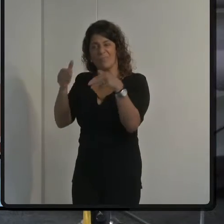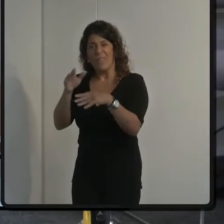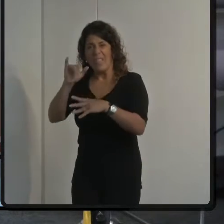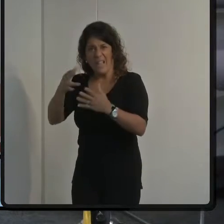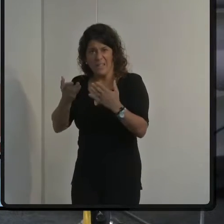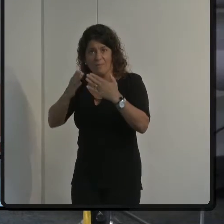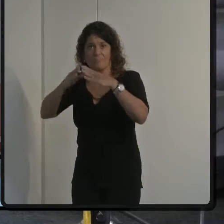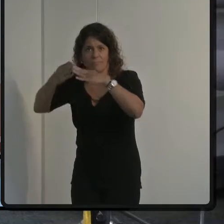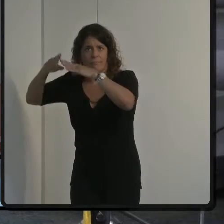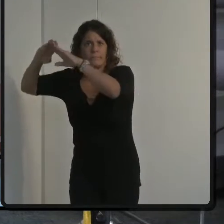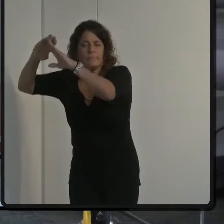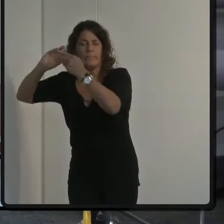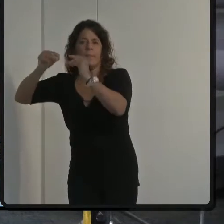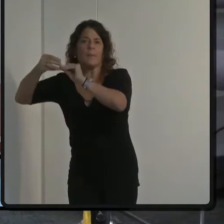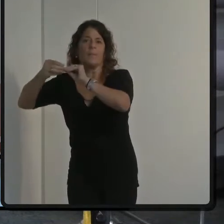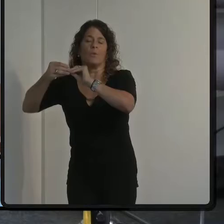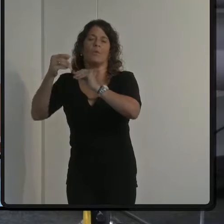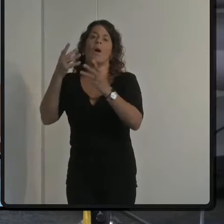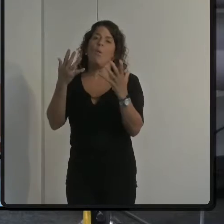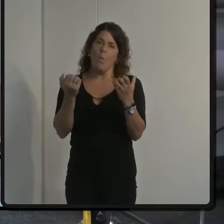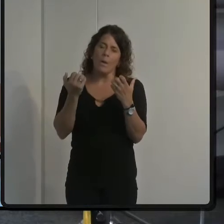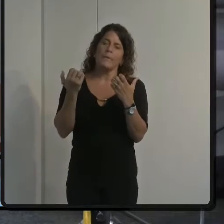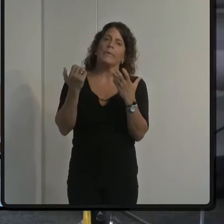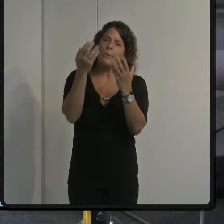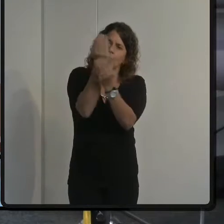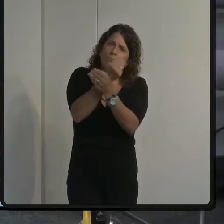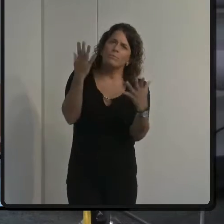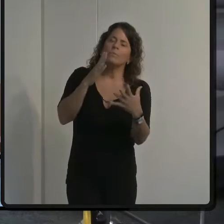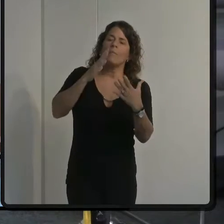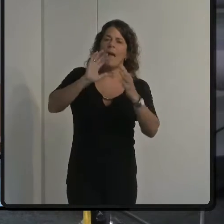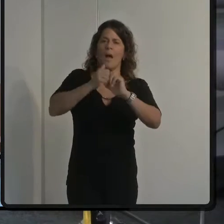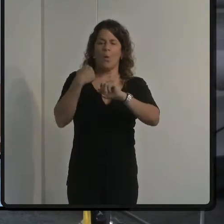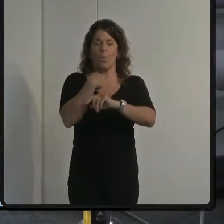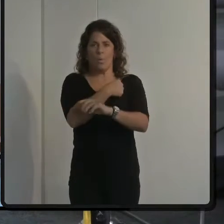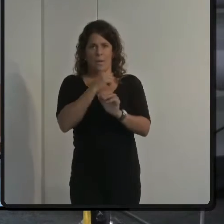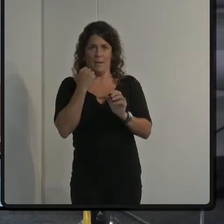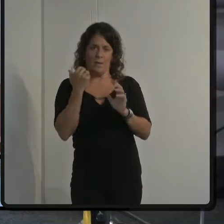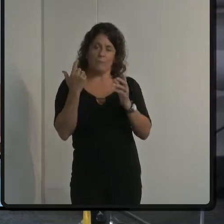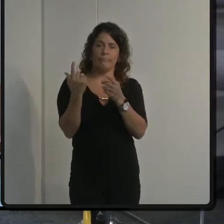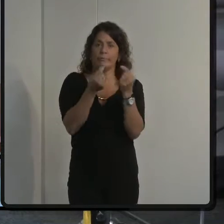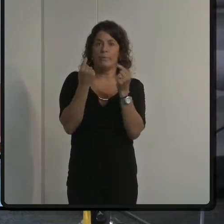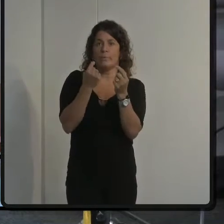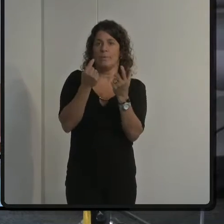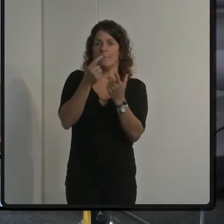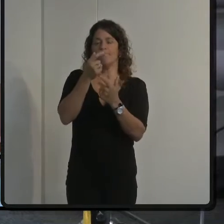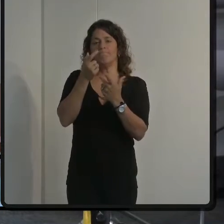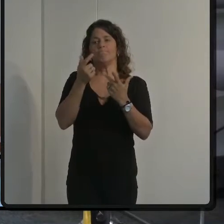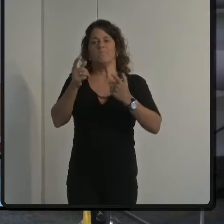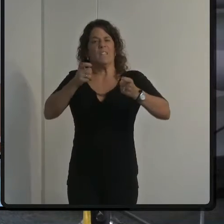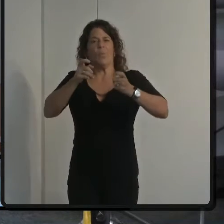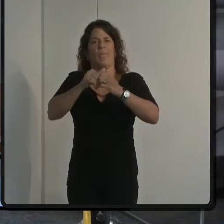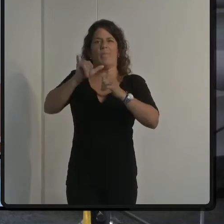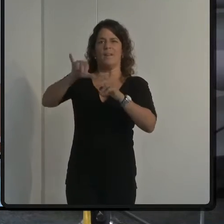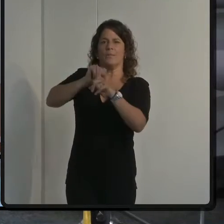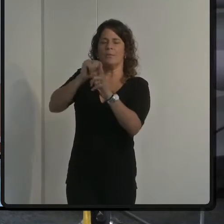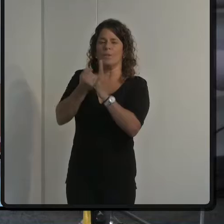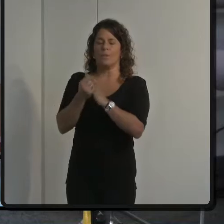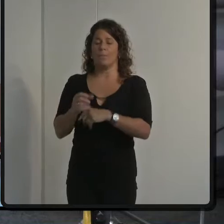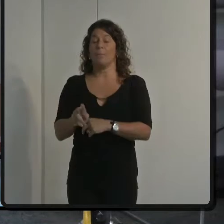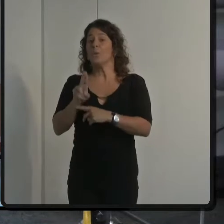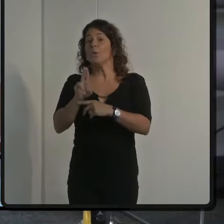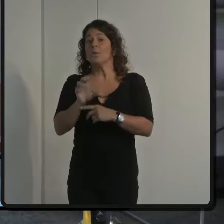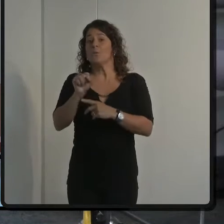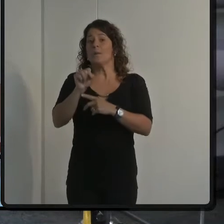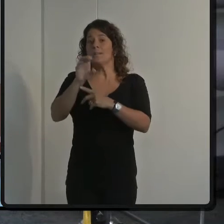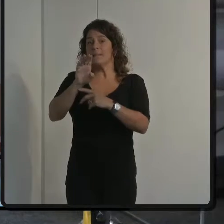to you today what the community is doing. The county, UCSB, and Idol Vista Community Services